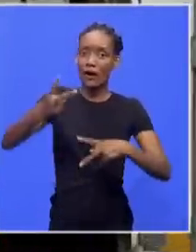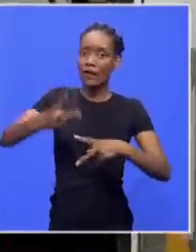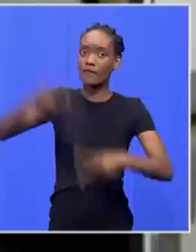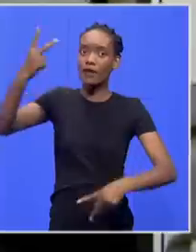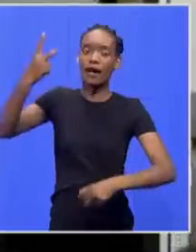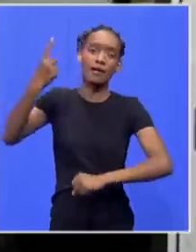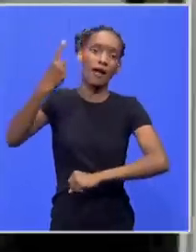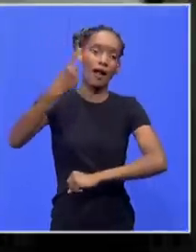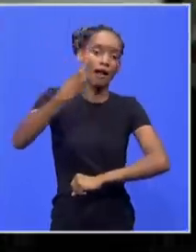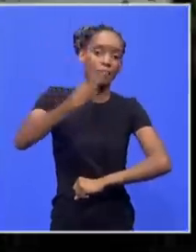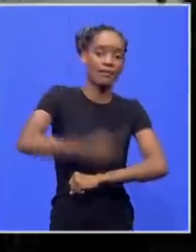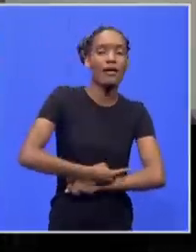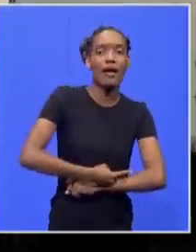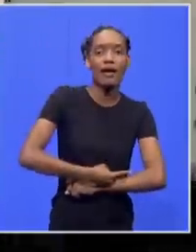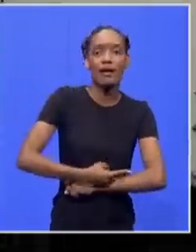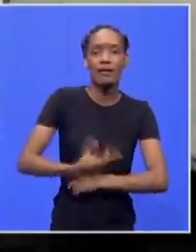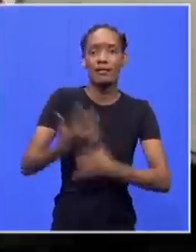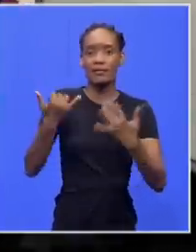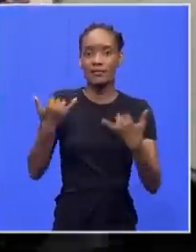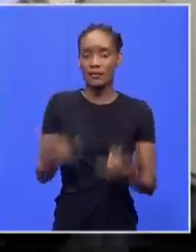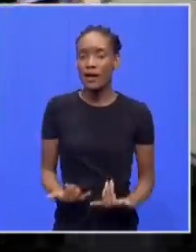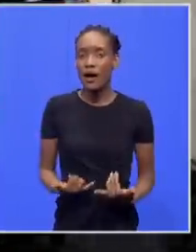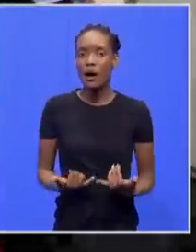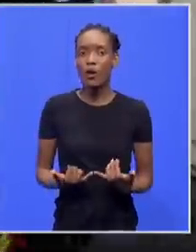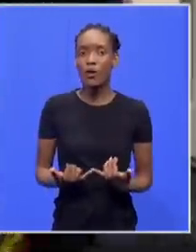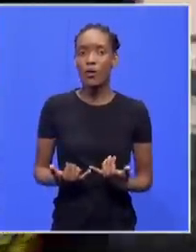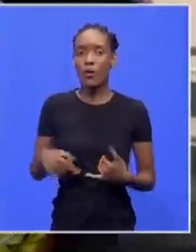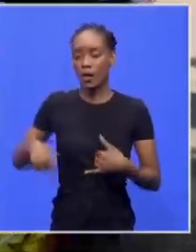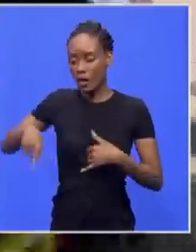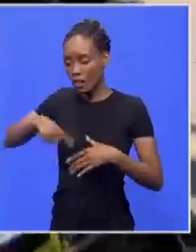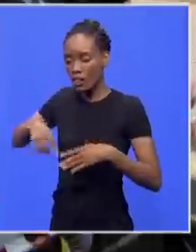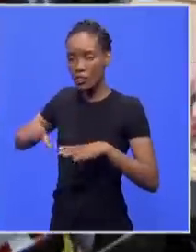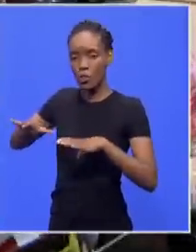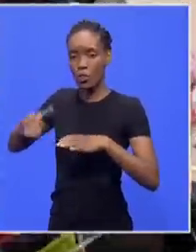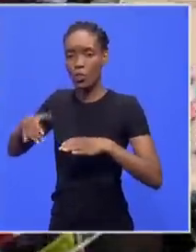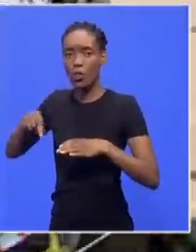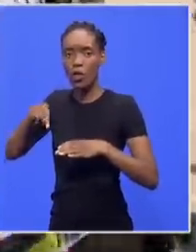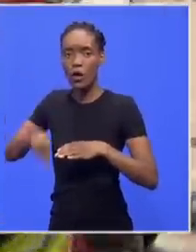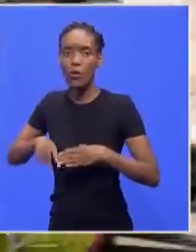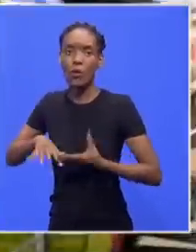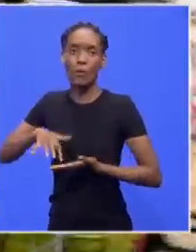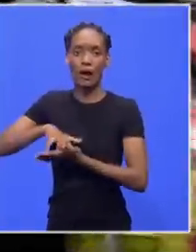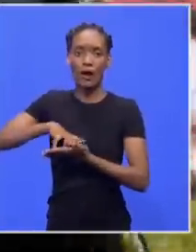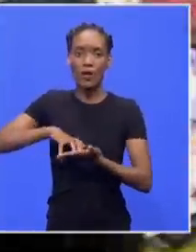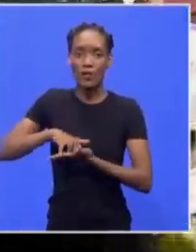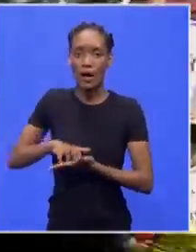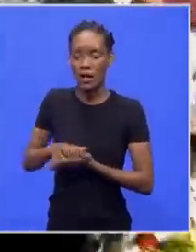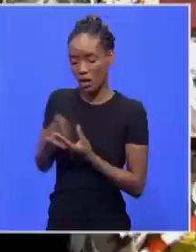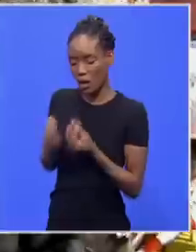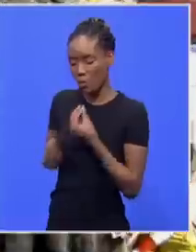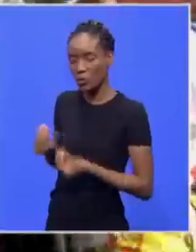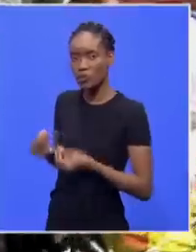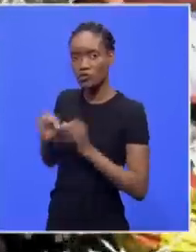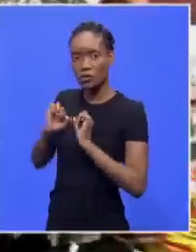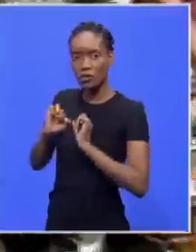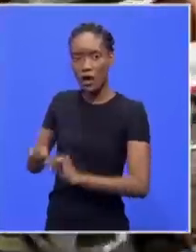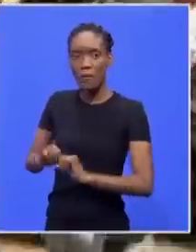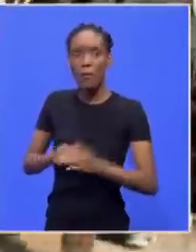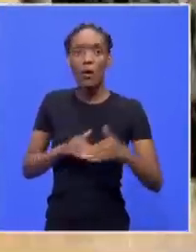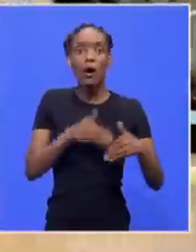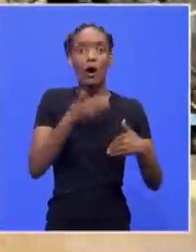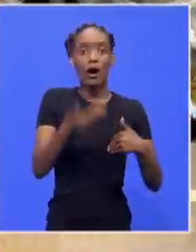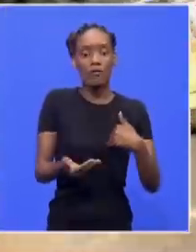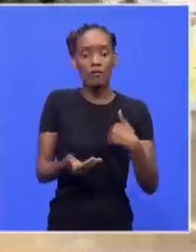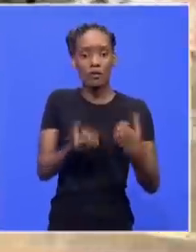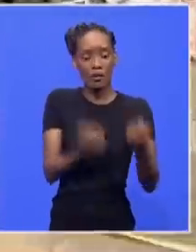these desperate and vulnerable refugees and their children following the court order that,